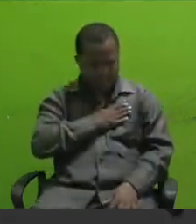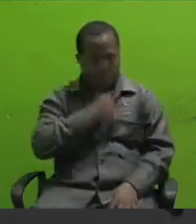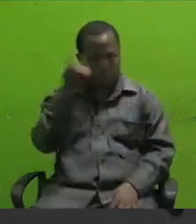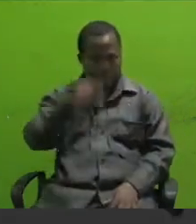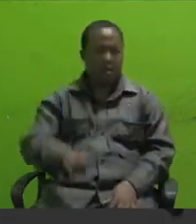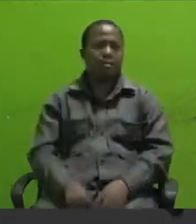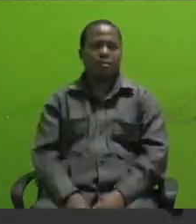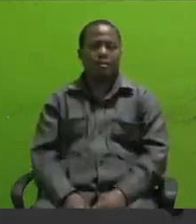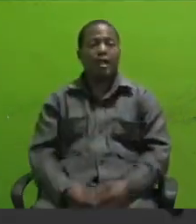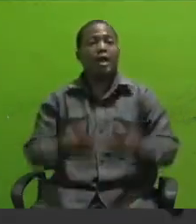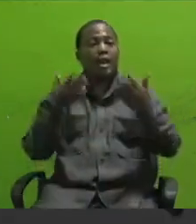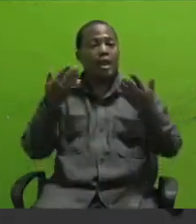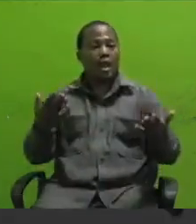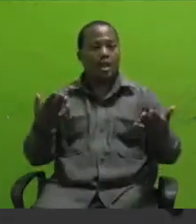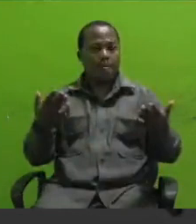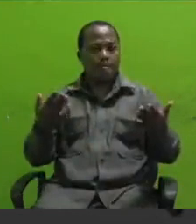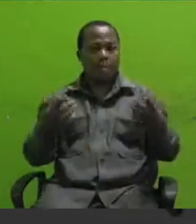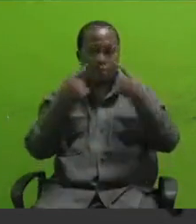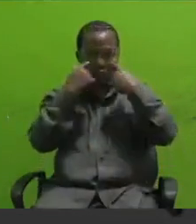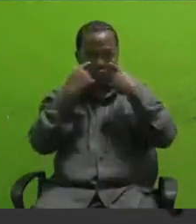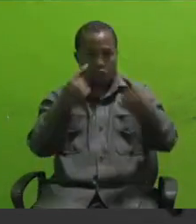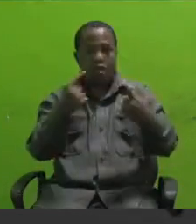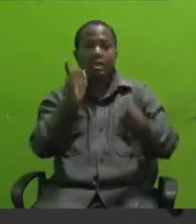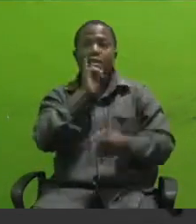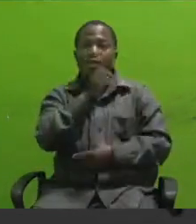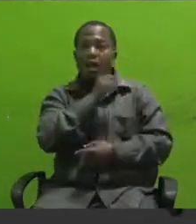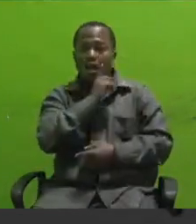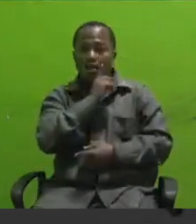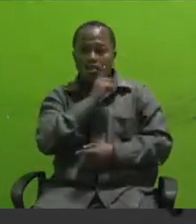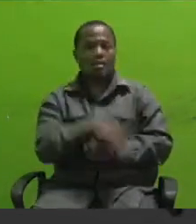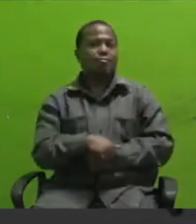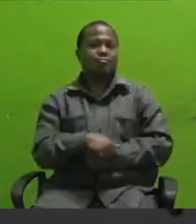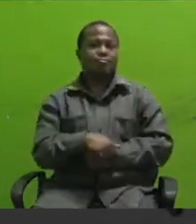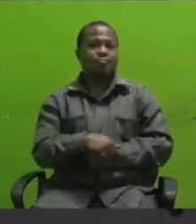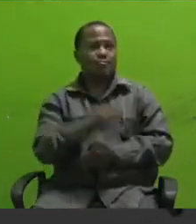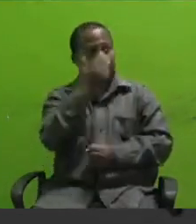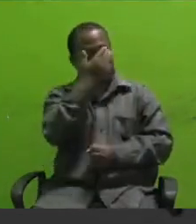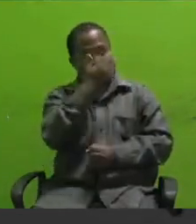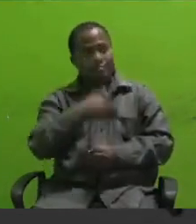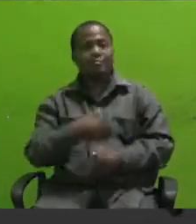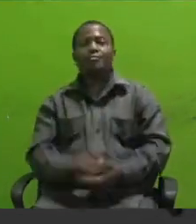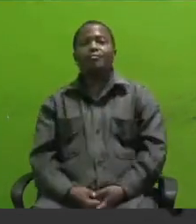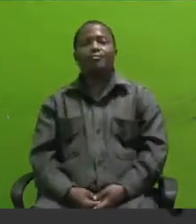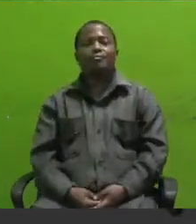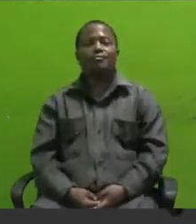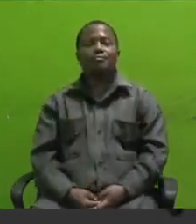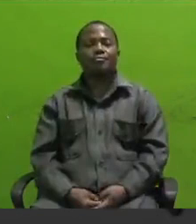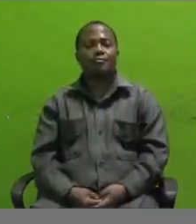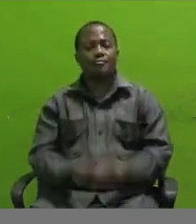Okay, my dear, thank you very much. Now, let us look at the answer and correct it by ourselves.